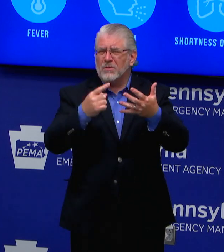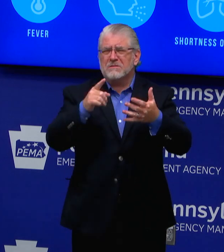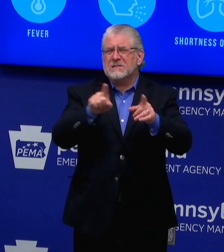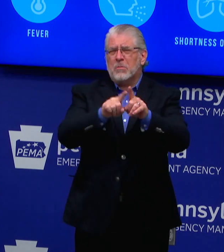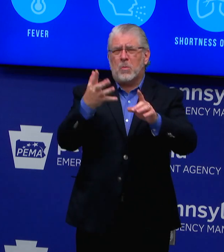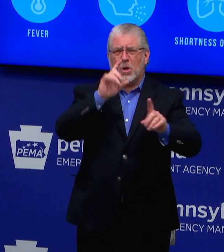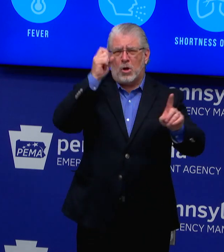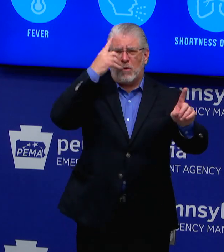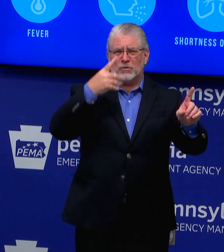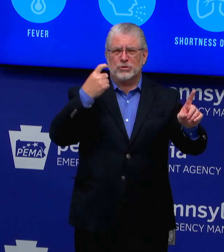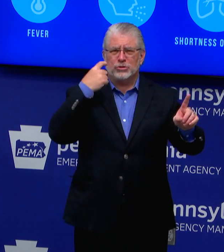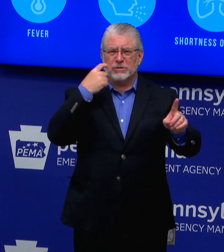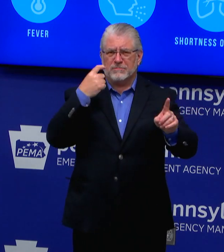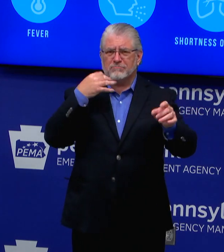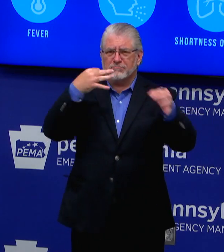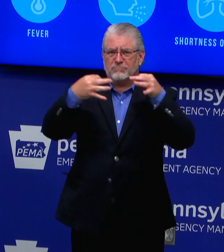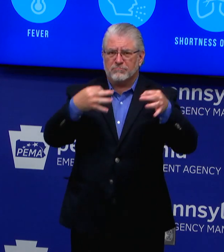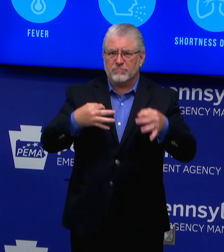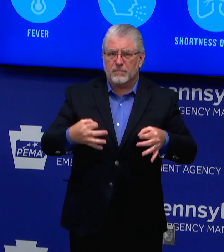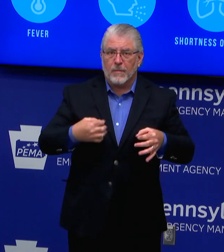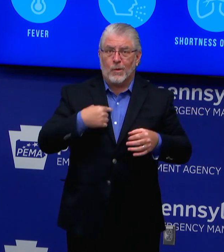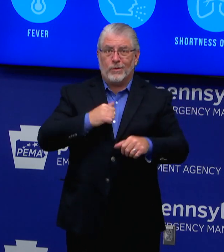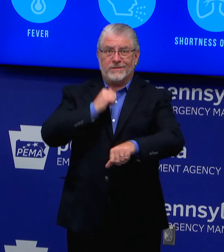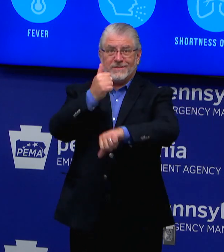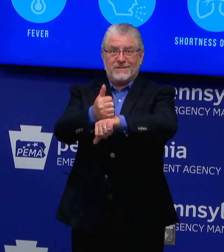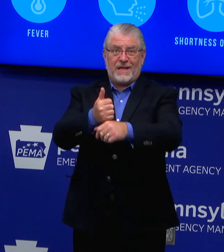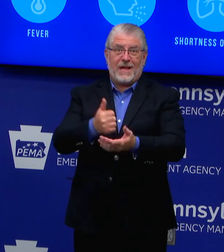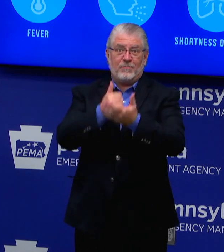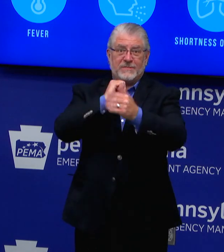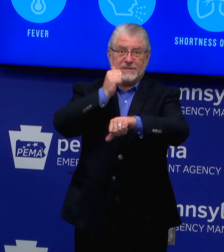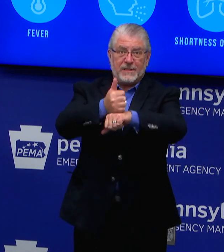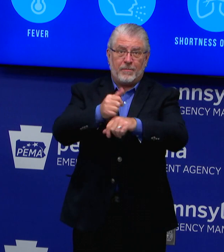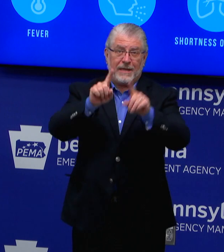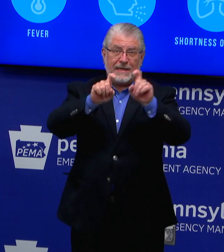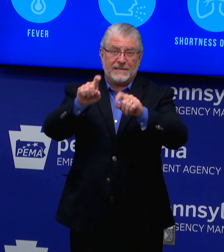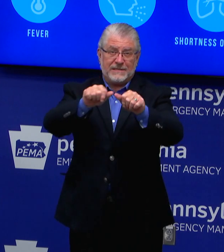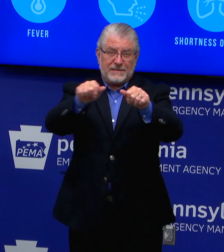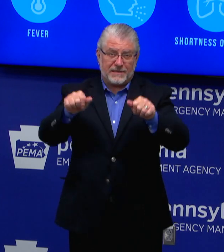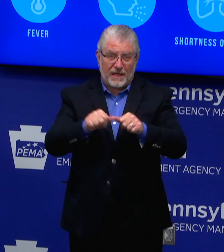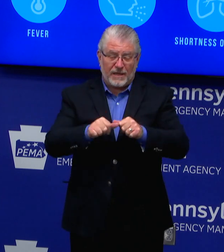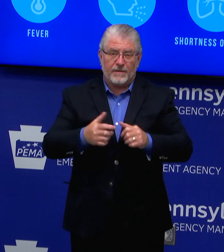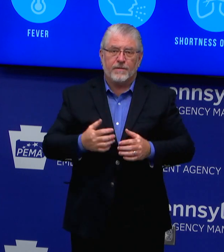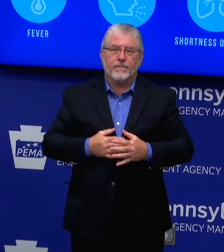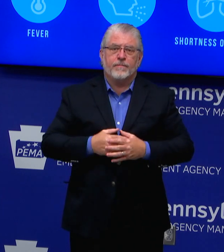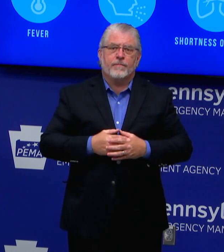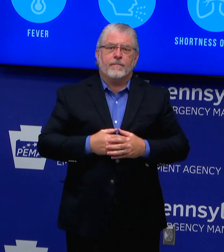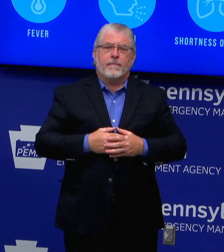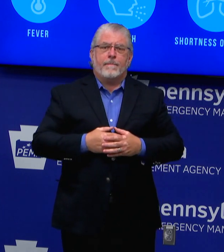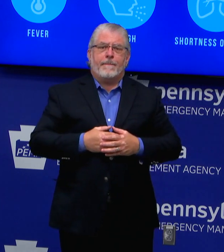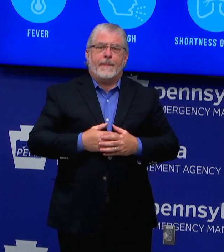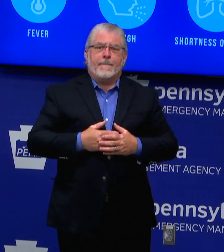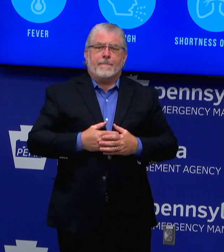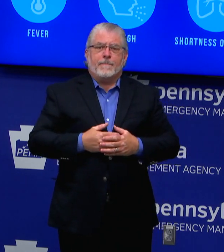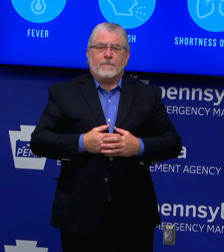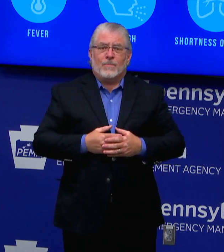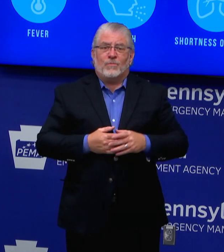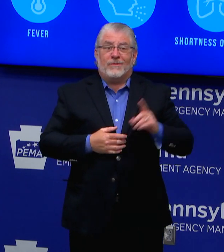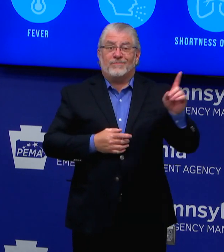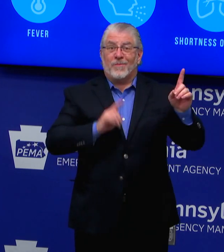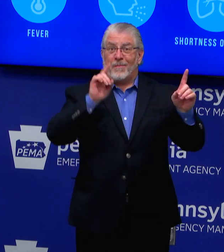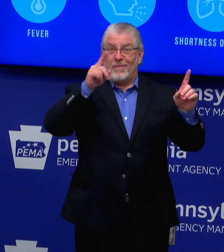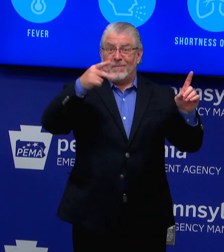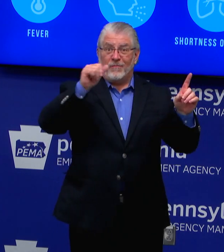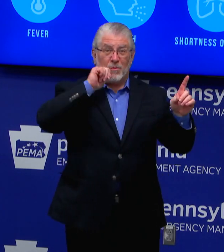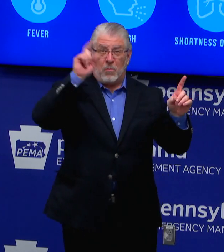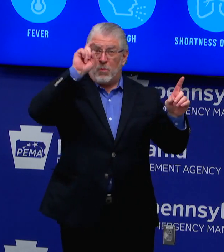of community-based testing sites early in this incident. Originally, Pennsylvania was not slated to have any federally supported